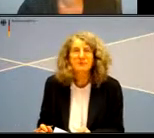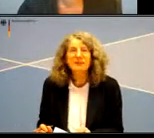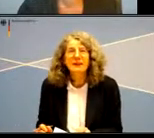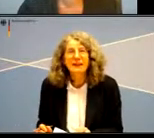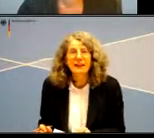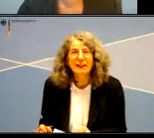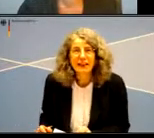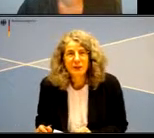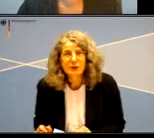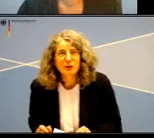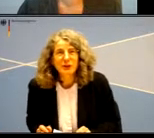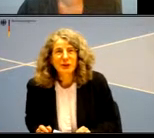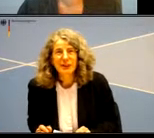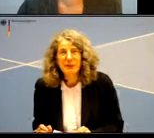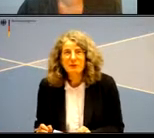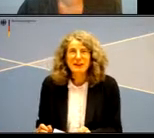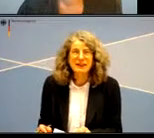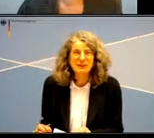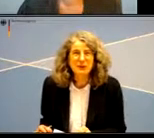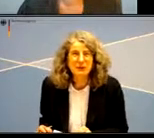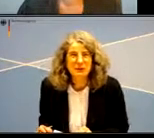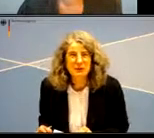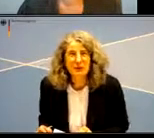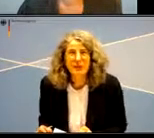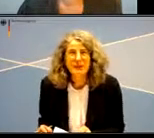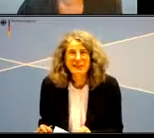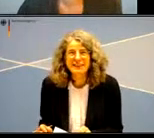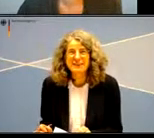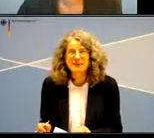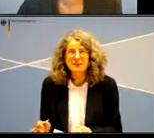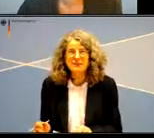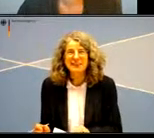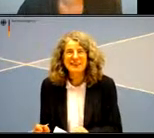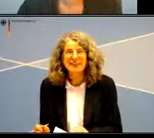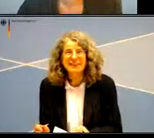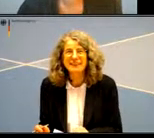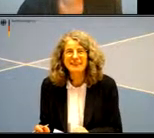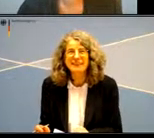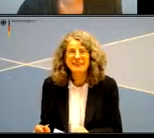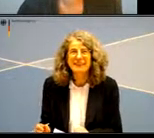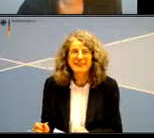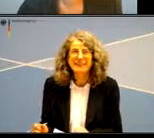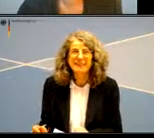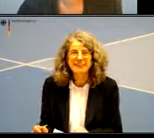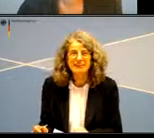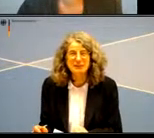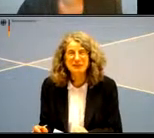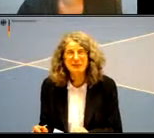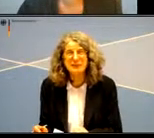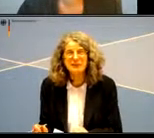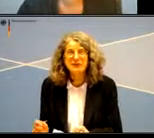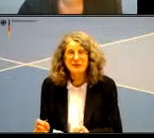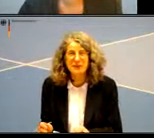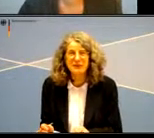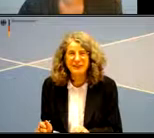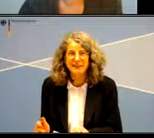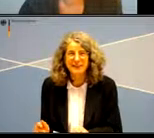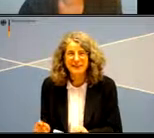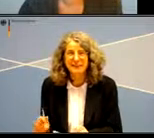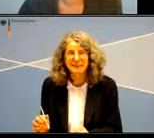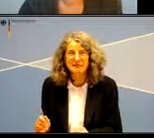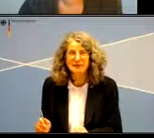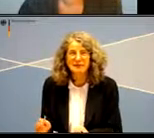Hasanova. And of course, my co-moderator, so to speak, Monique, whom you also know very